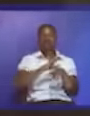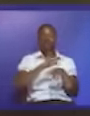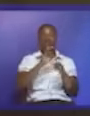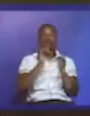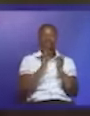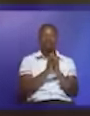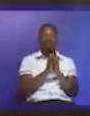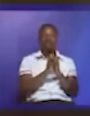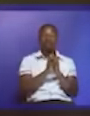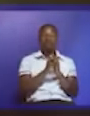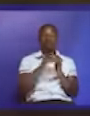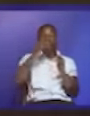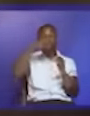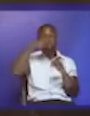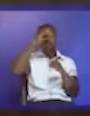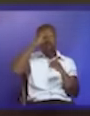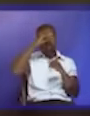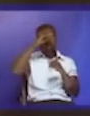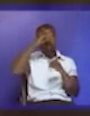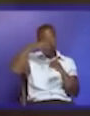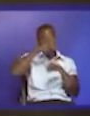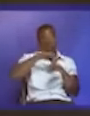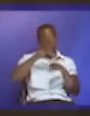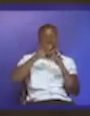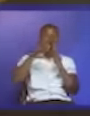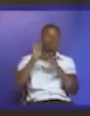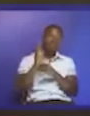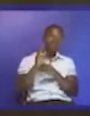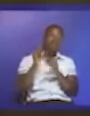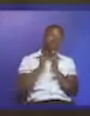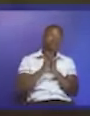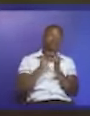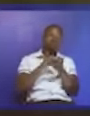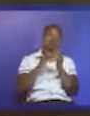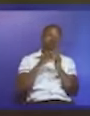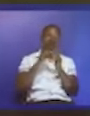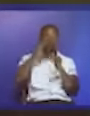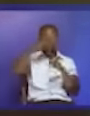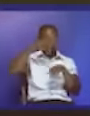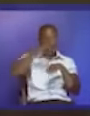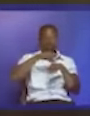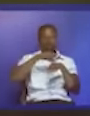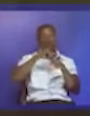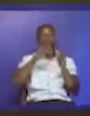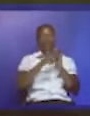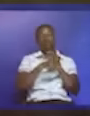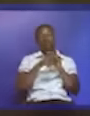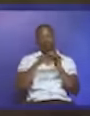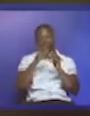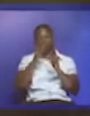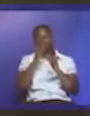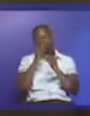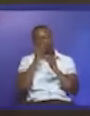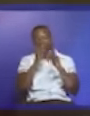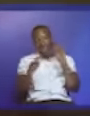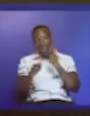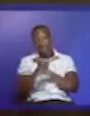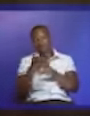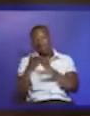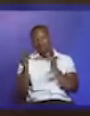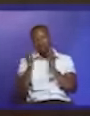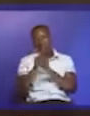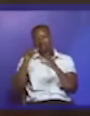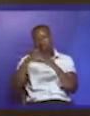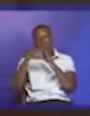dimension of the wisdom of God. That includes the wisdom and the mystery that is hidden in prayer. That a man had been bound, ready